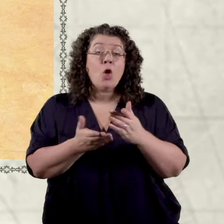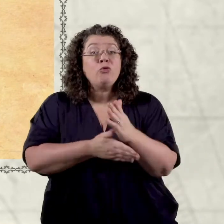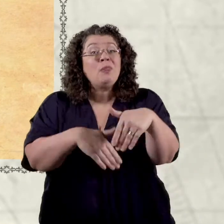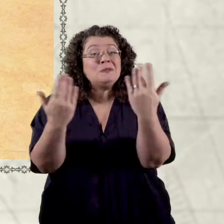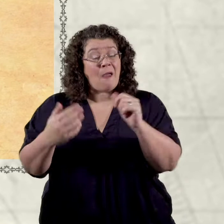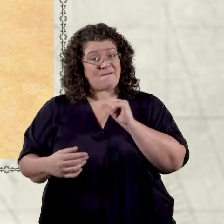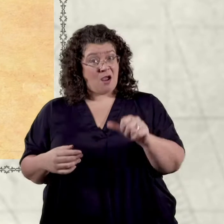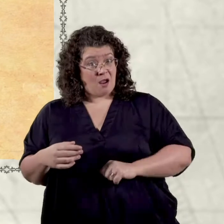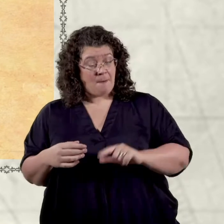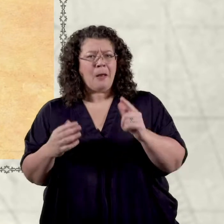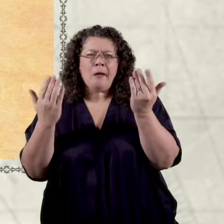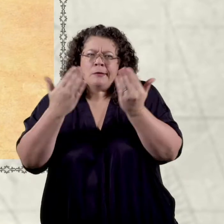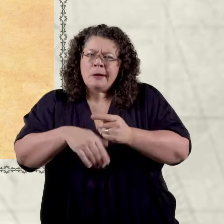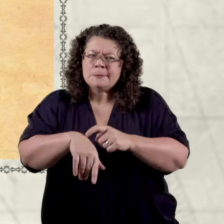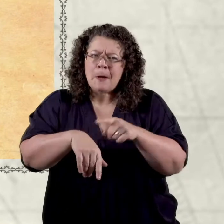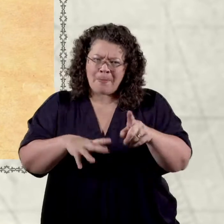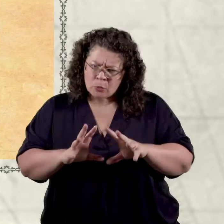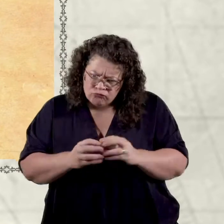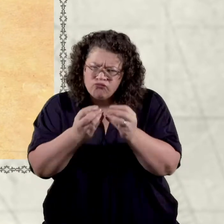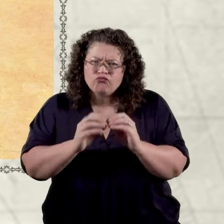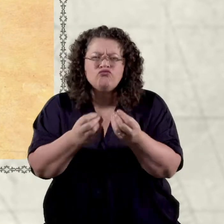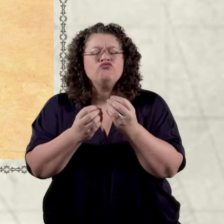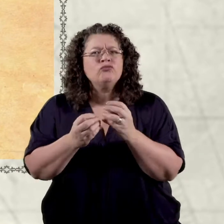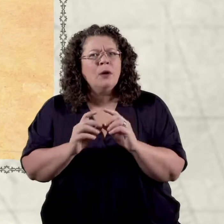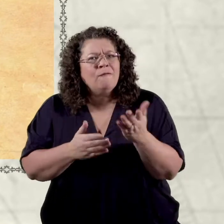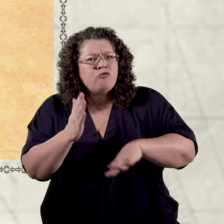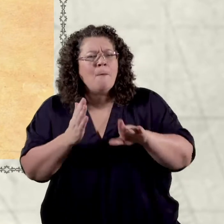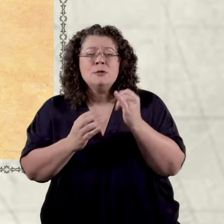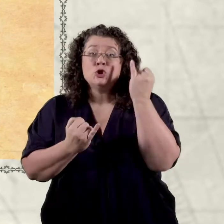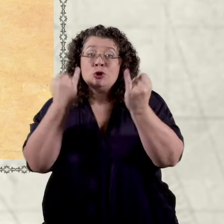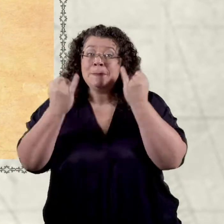night they would create things out of their sheep's wool.